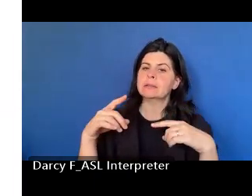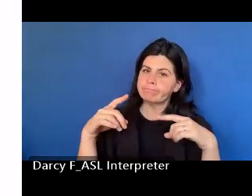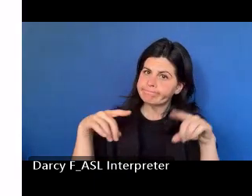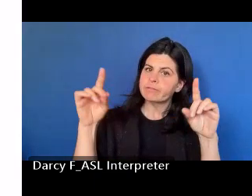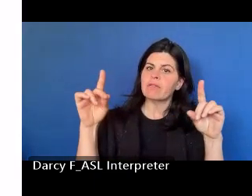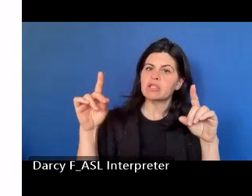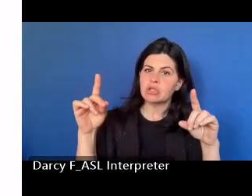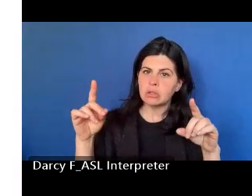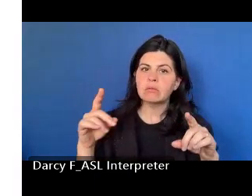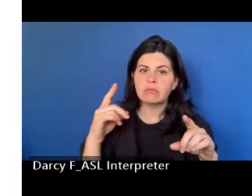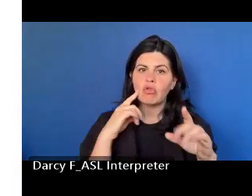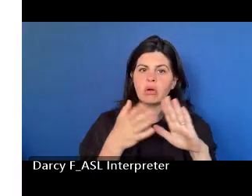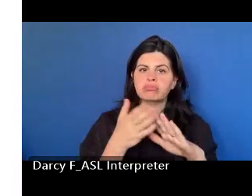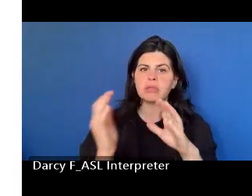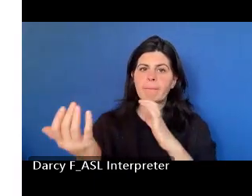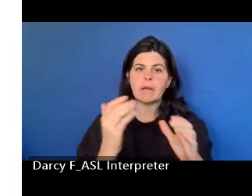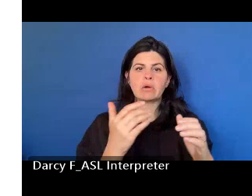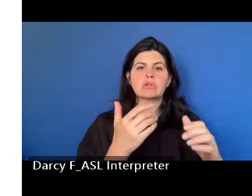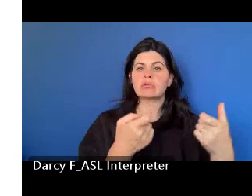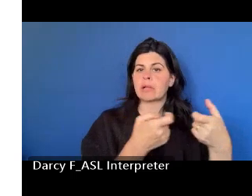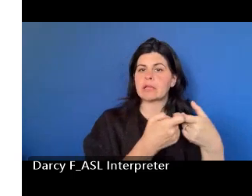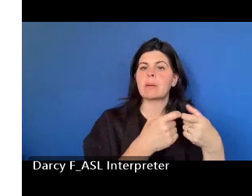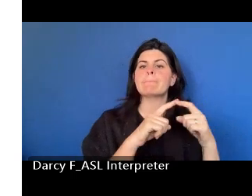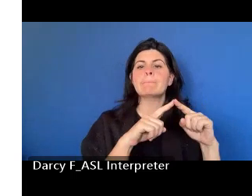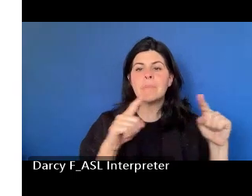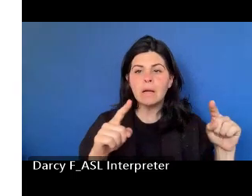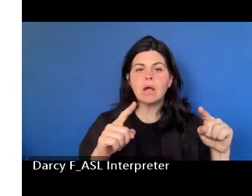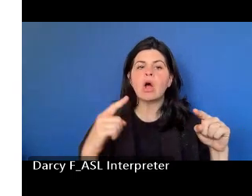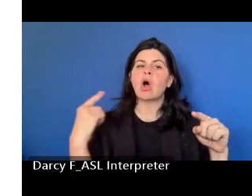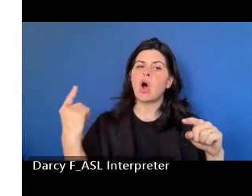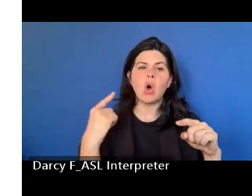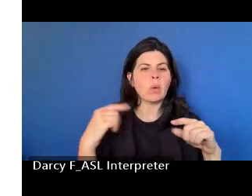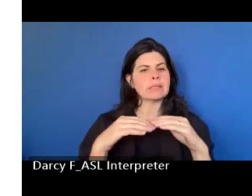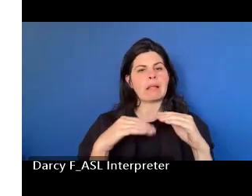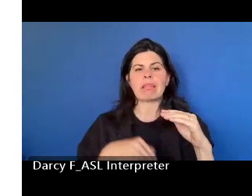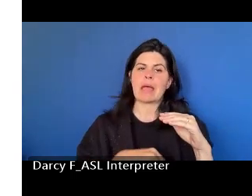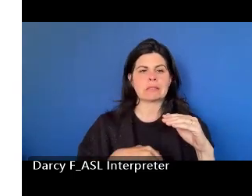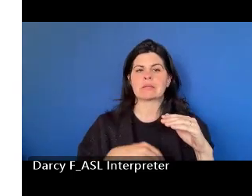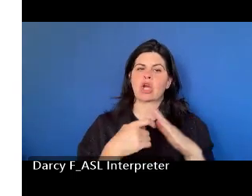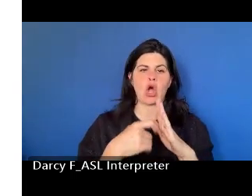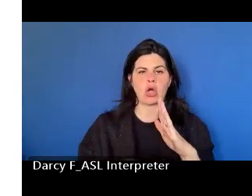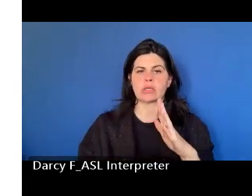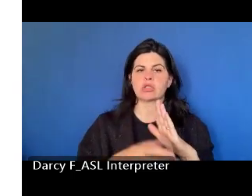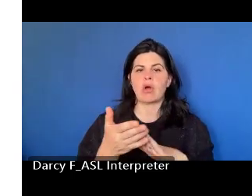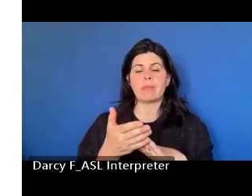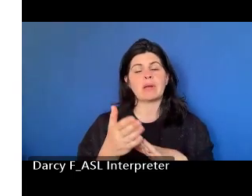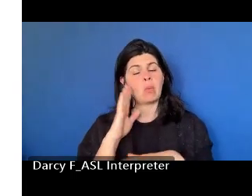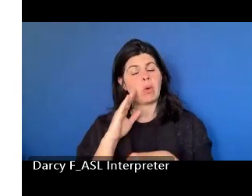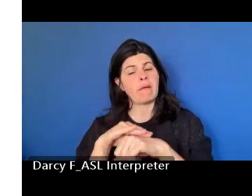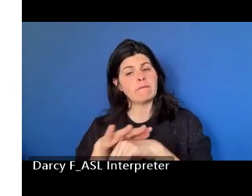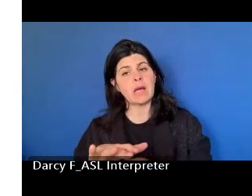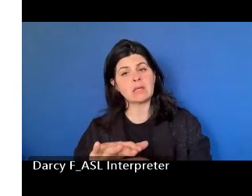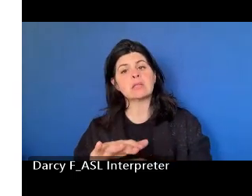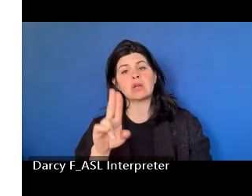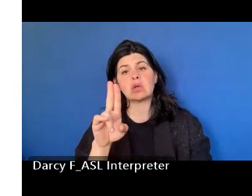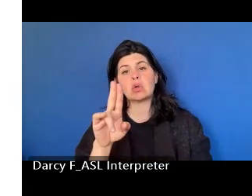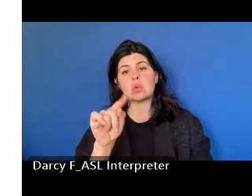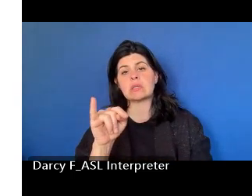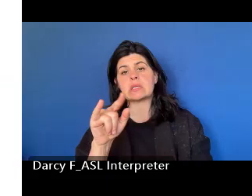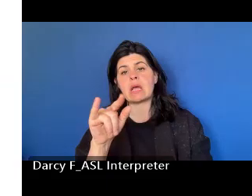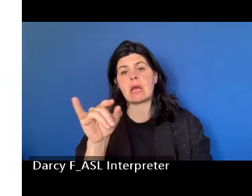And that is going to affect people with their utility bills. So as someone